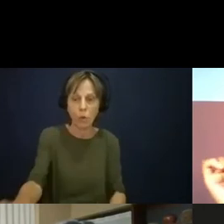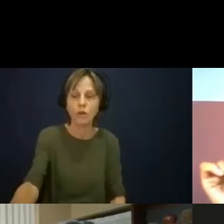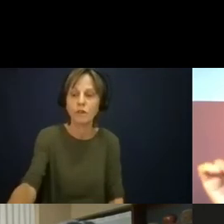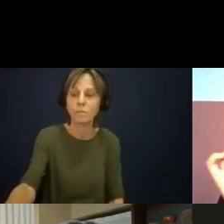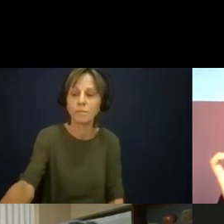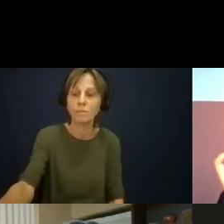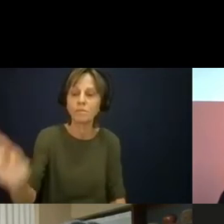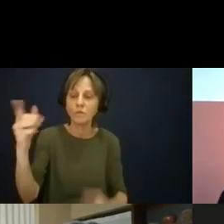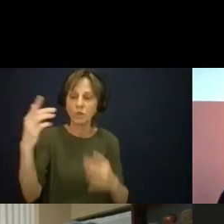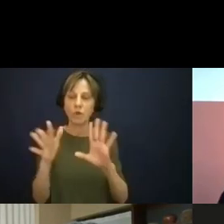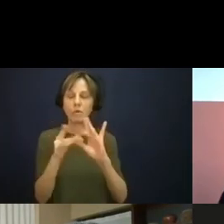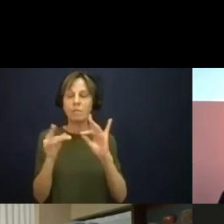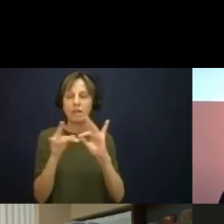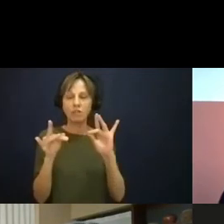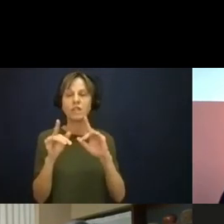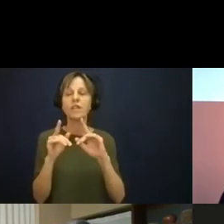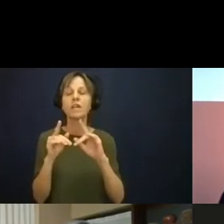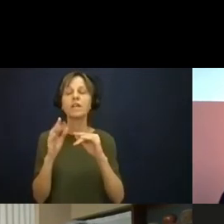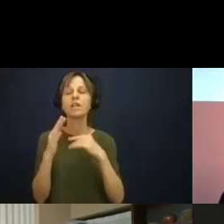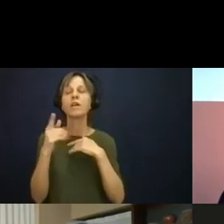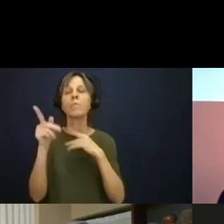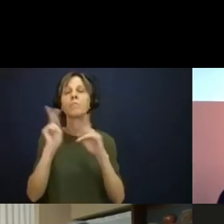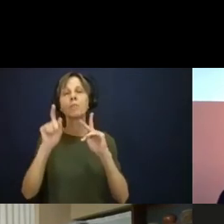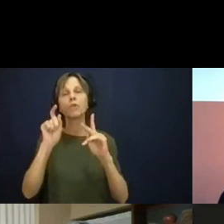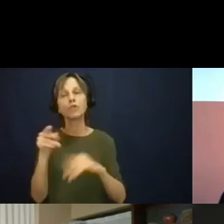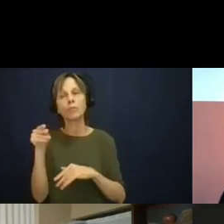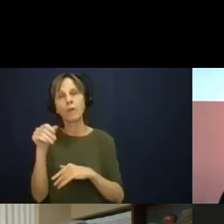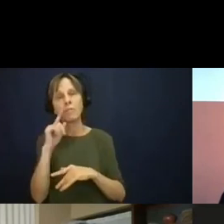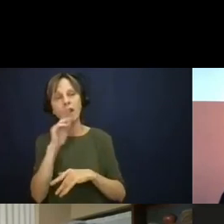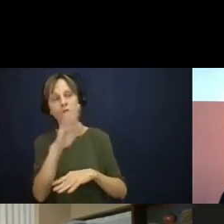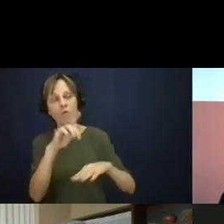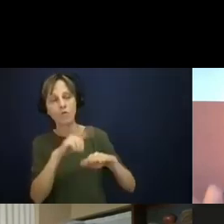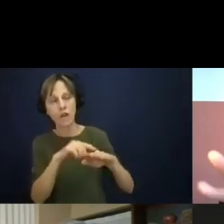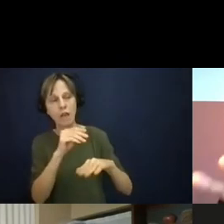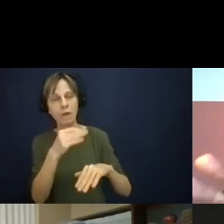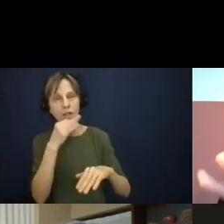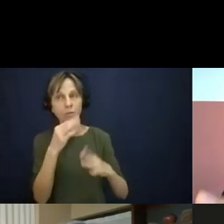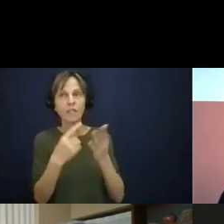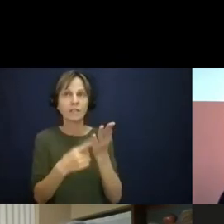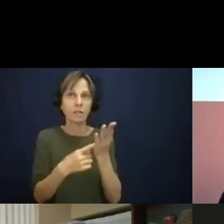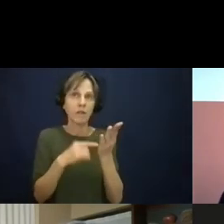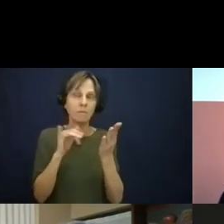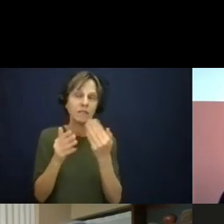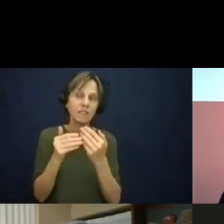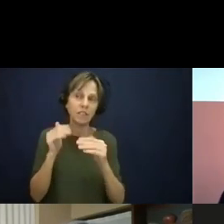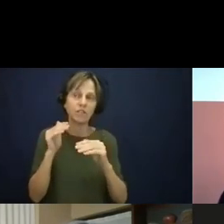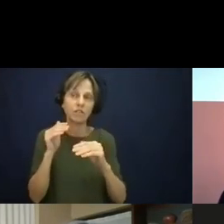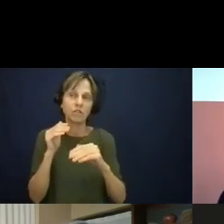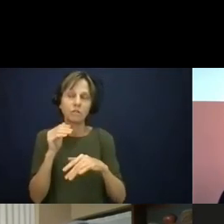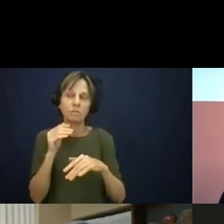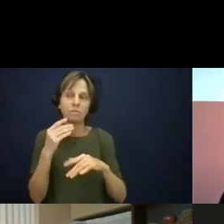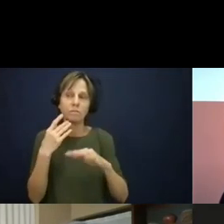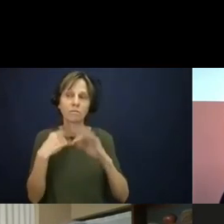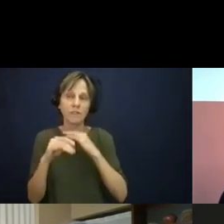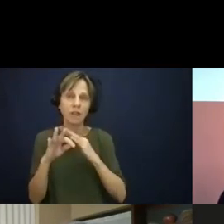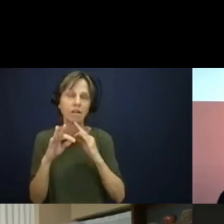of this work is that people should be paid for their time and expertise. Sometimes that's easier said than done, and you kind of talked about this tension.